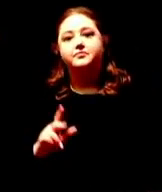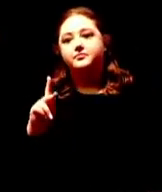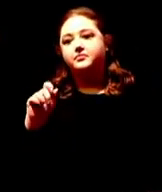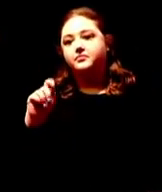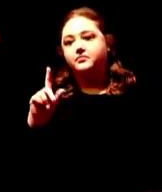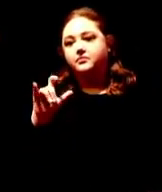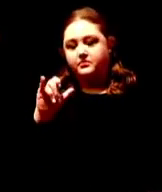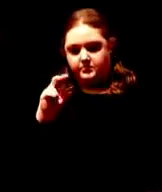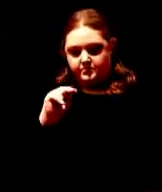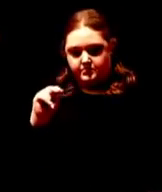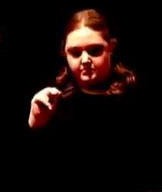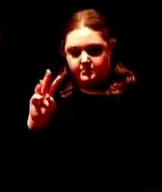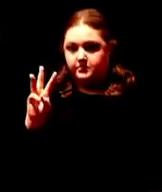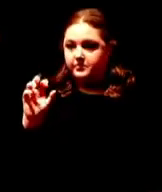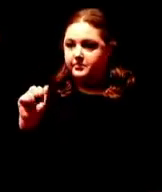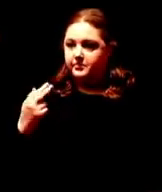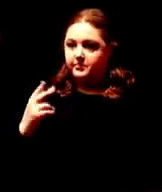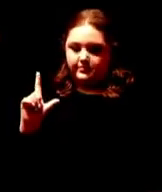Kate Wall.